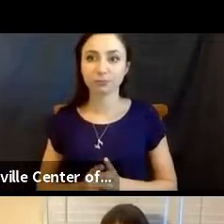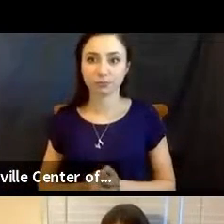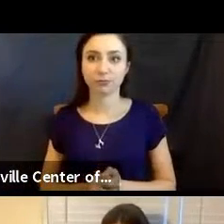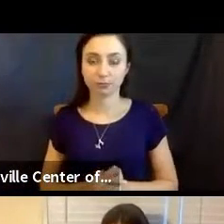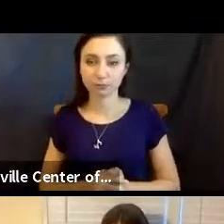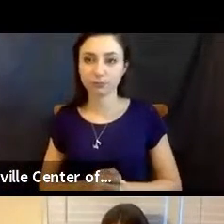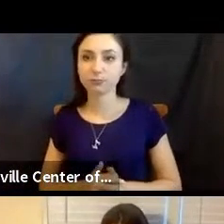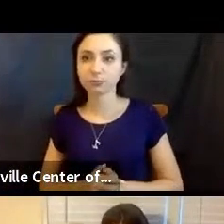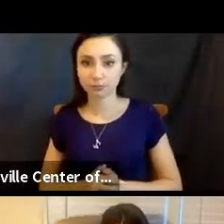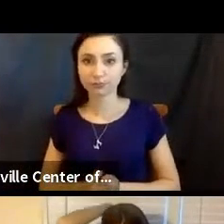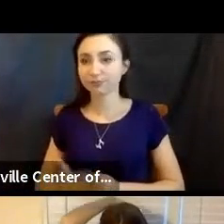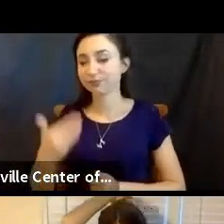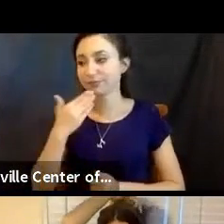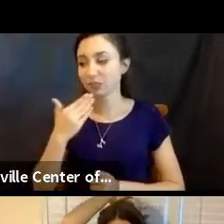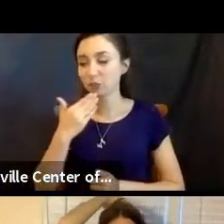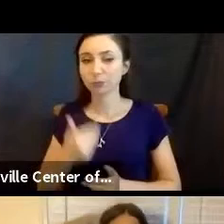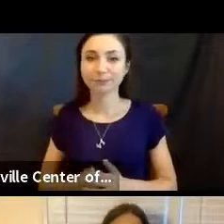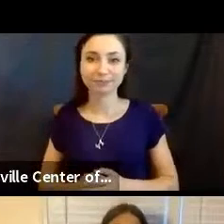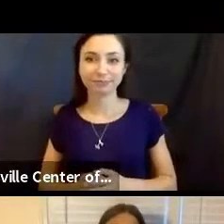Thank you.